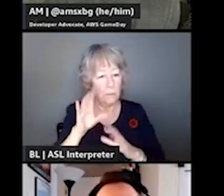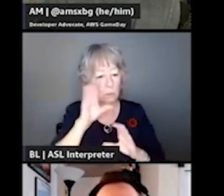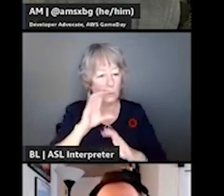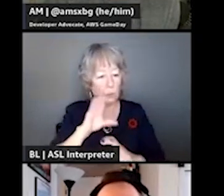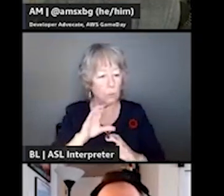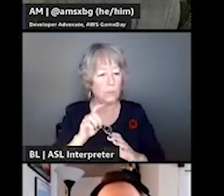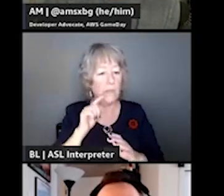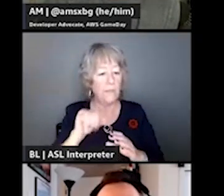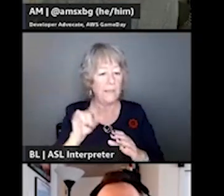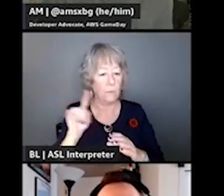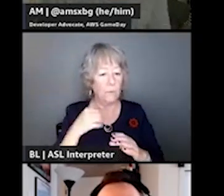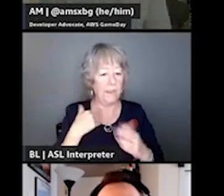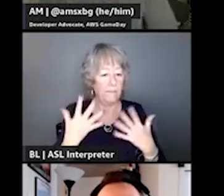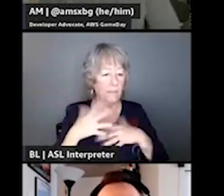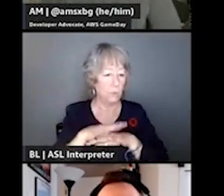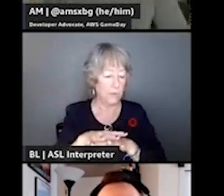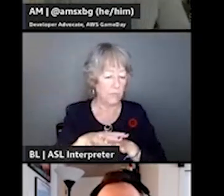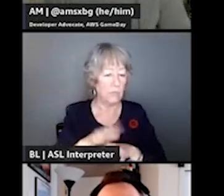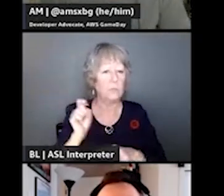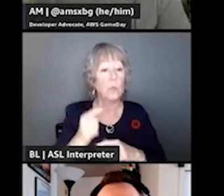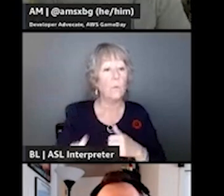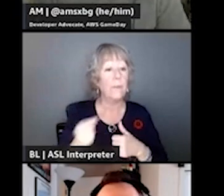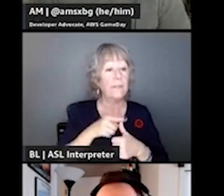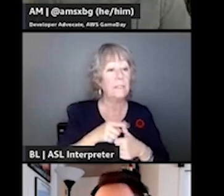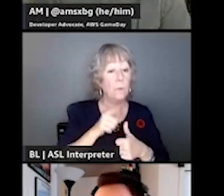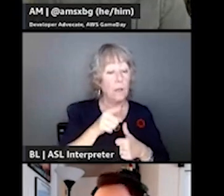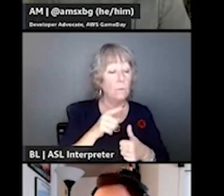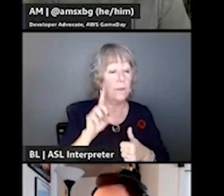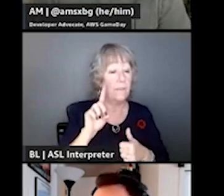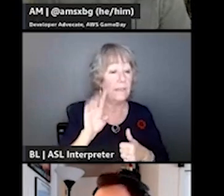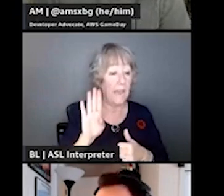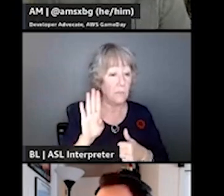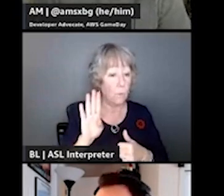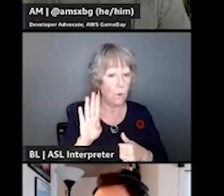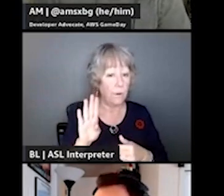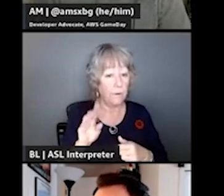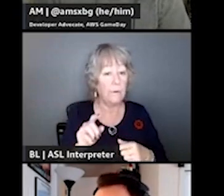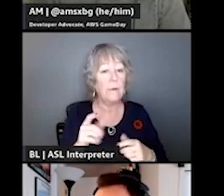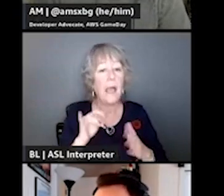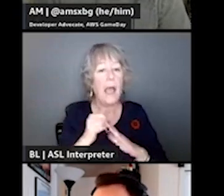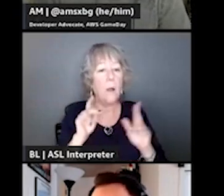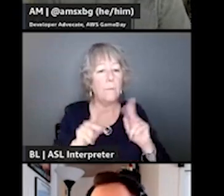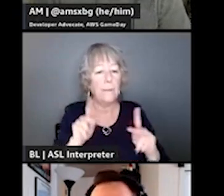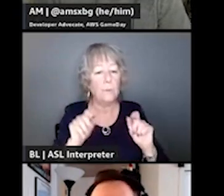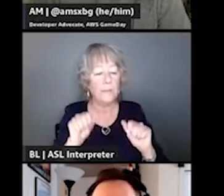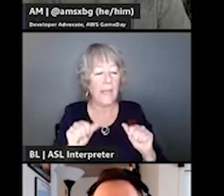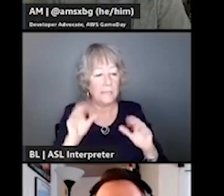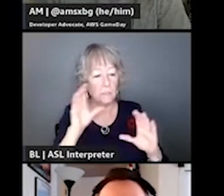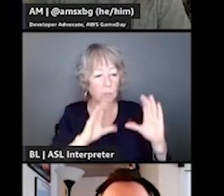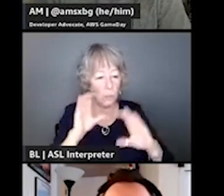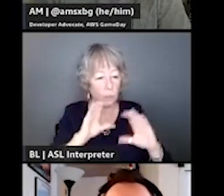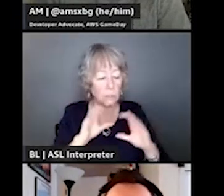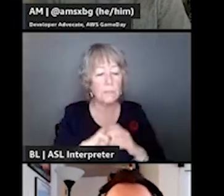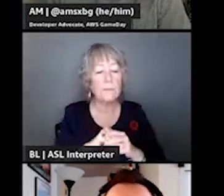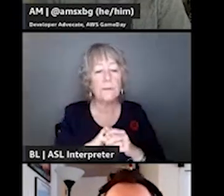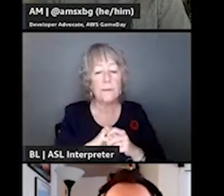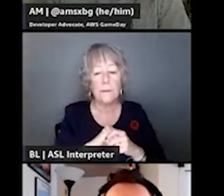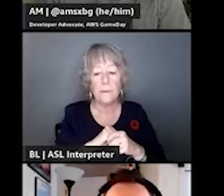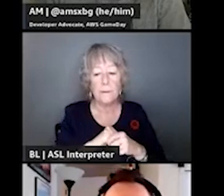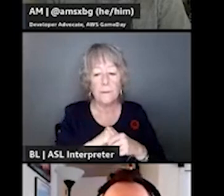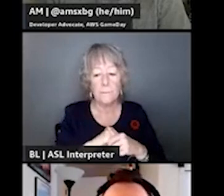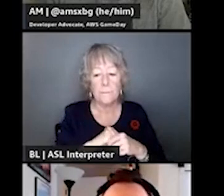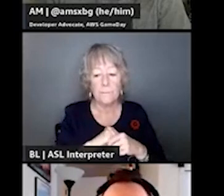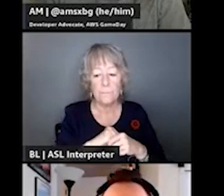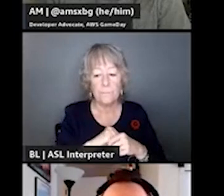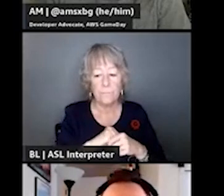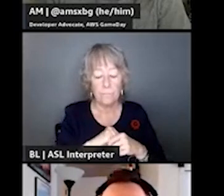Opensearch ingestion service. So in this one, I'm going to show like how does the Opensearch serverless dashboard look like. So once you get into the